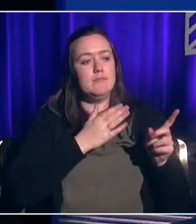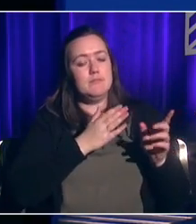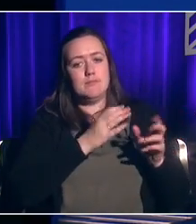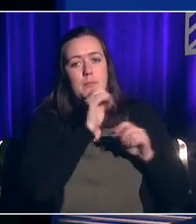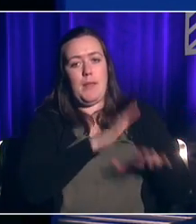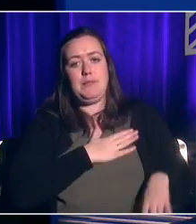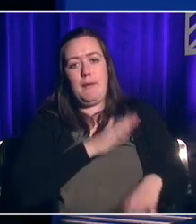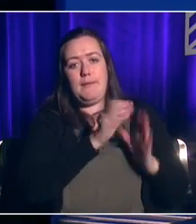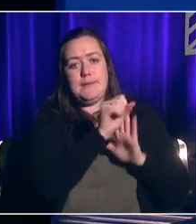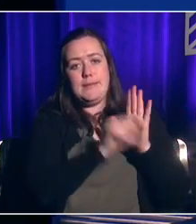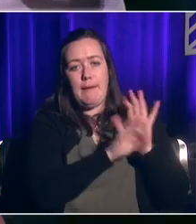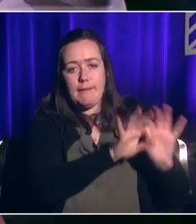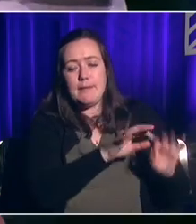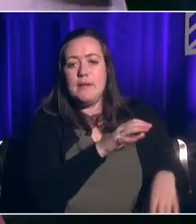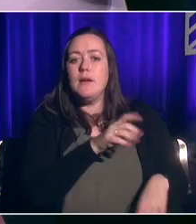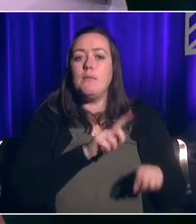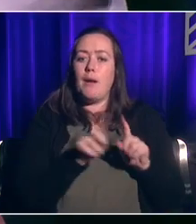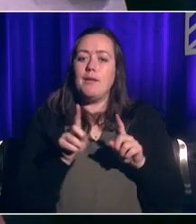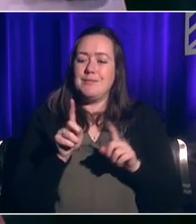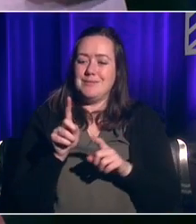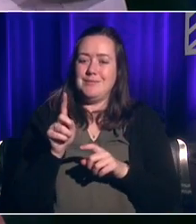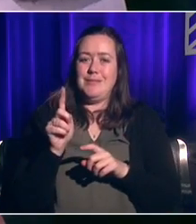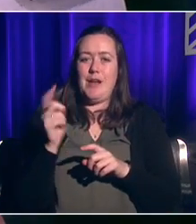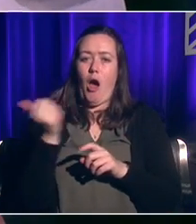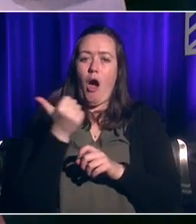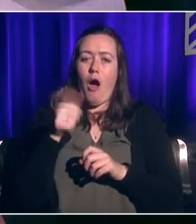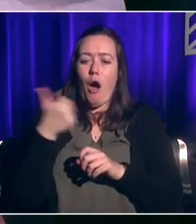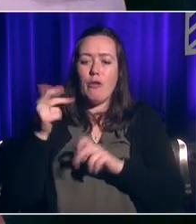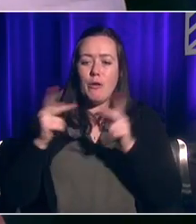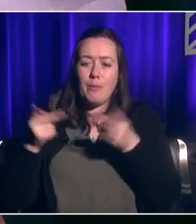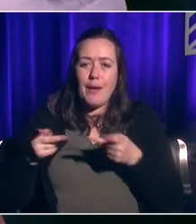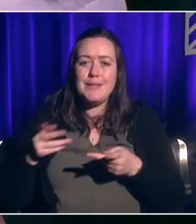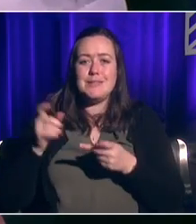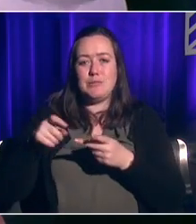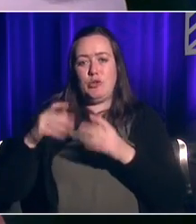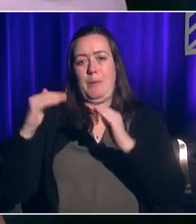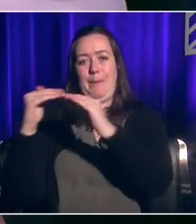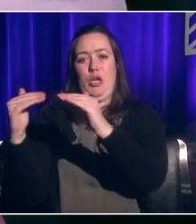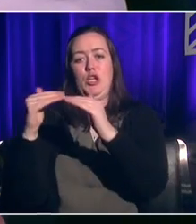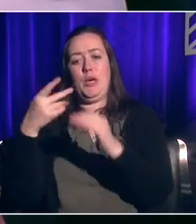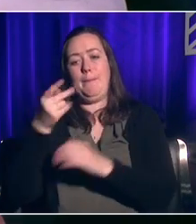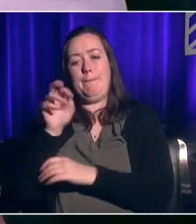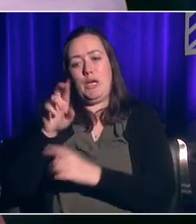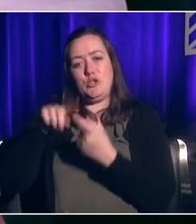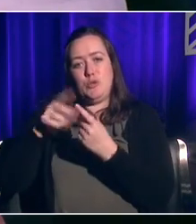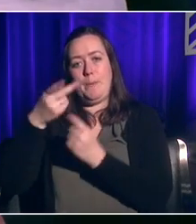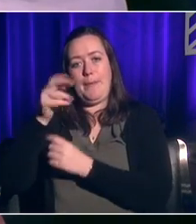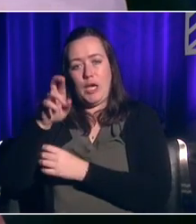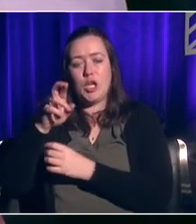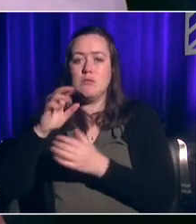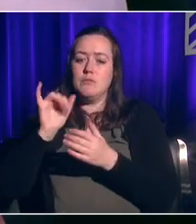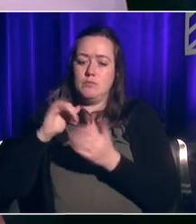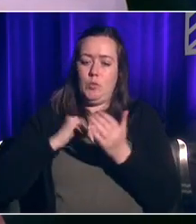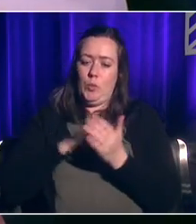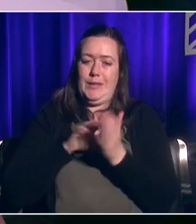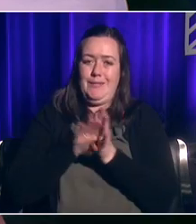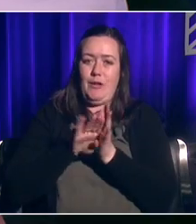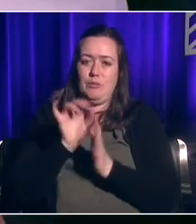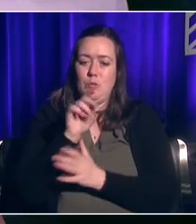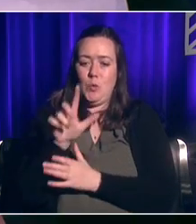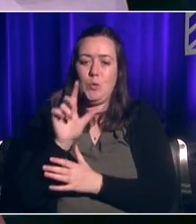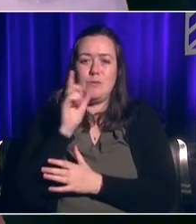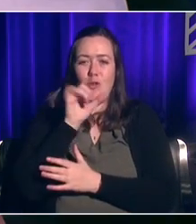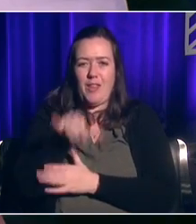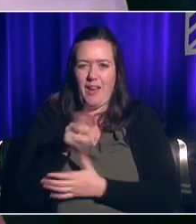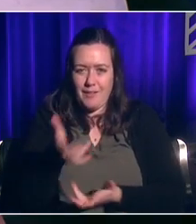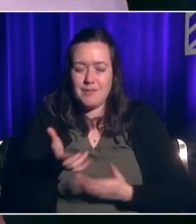going to be peer-to-peer, and that's why we developed the tools for it to be peer-to-peer. But I also think that we also have to look at what are the municipal elections. And